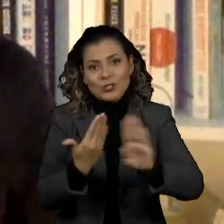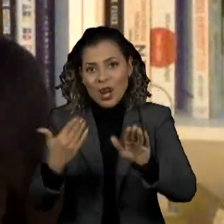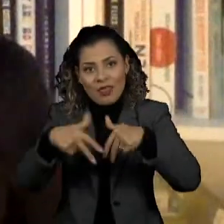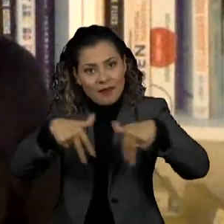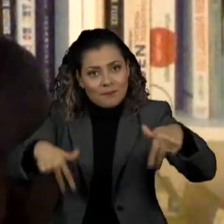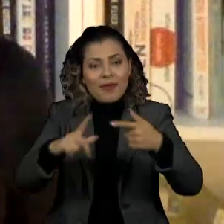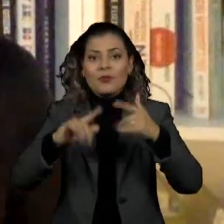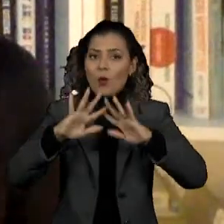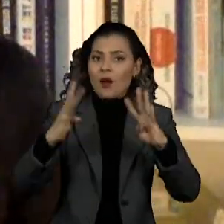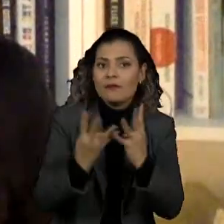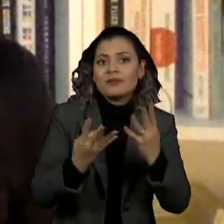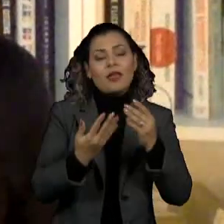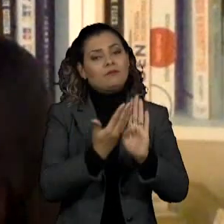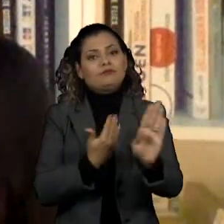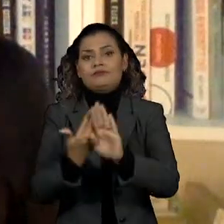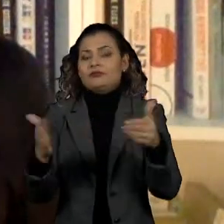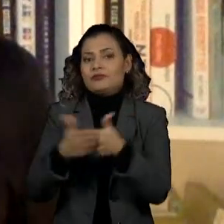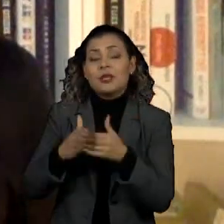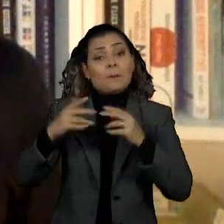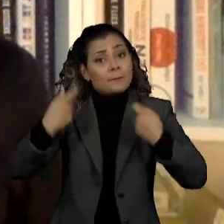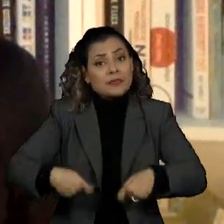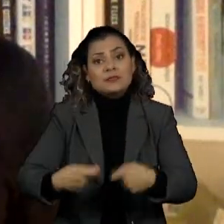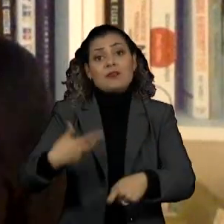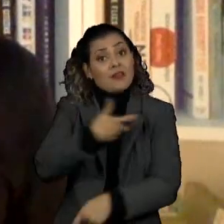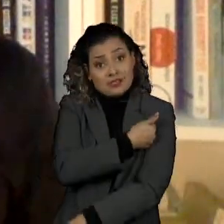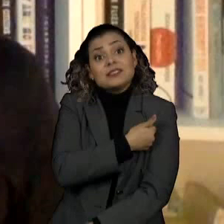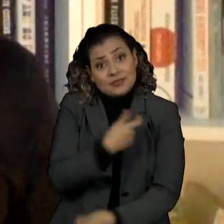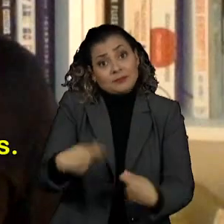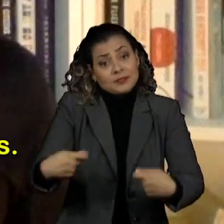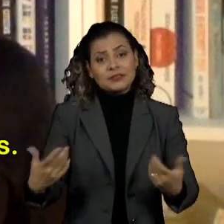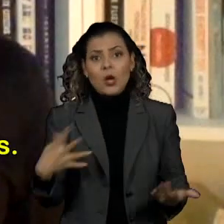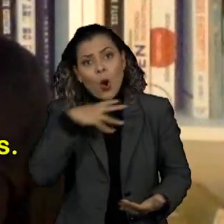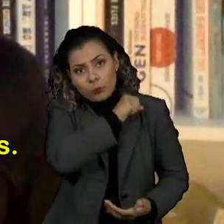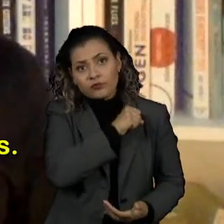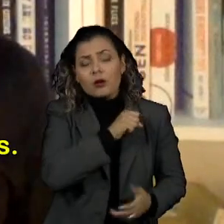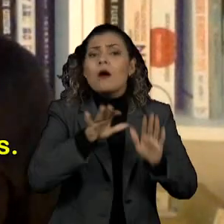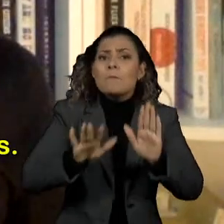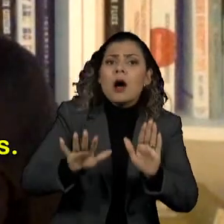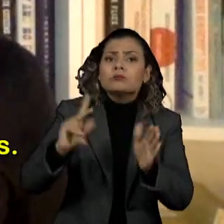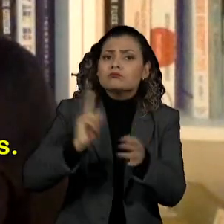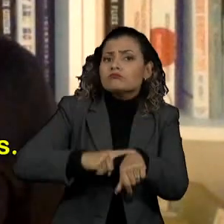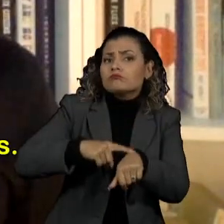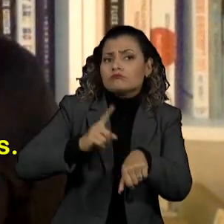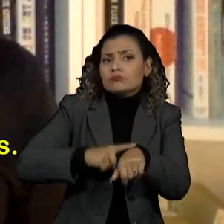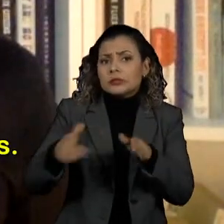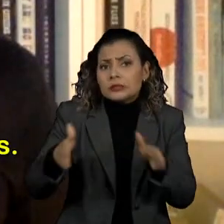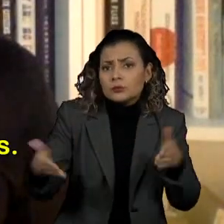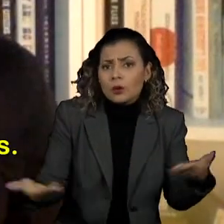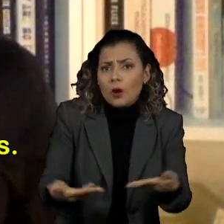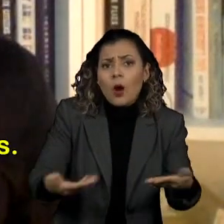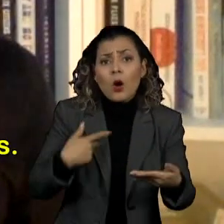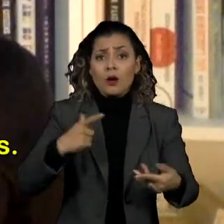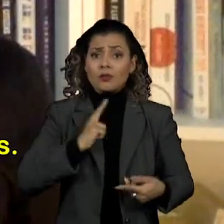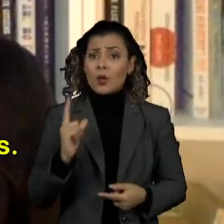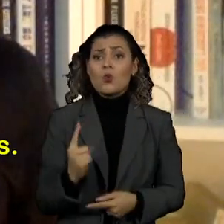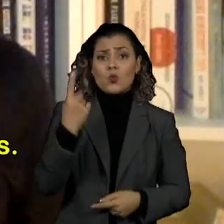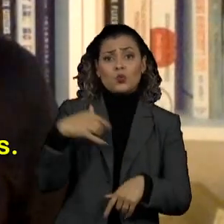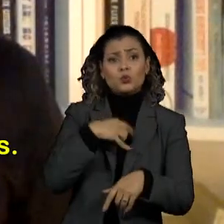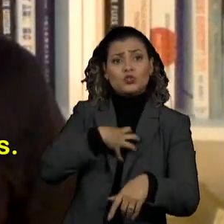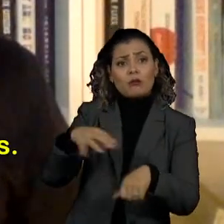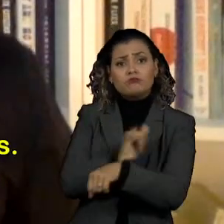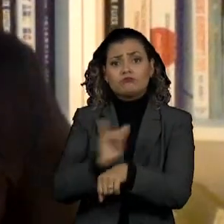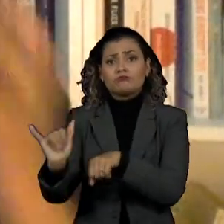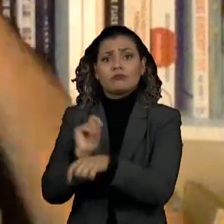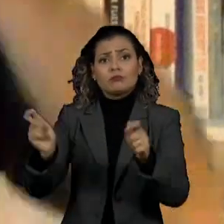quarantine, distancing, and of course, vaccination. So right now, all of those things are the only things that we